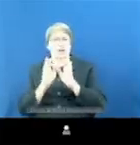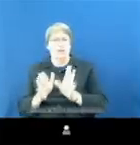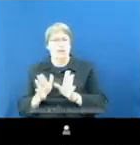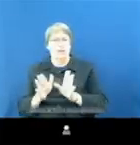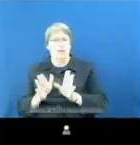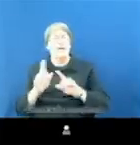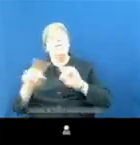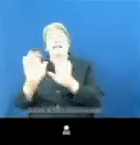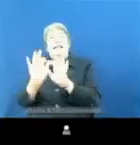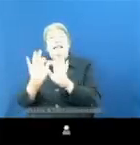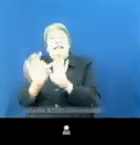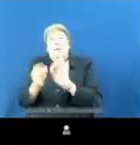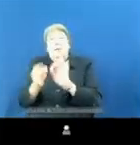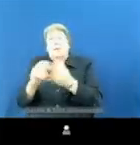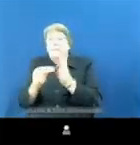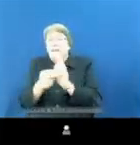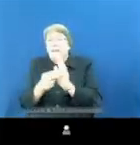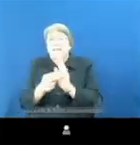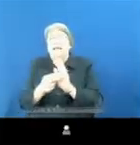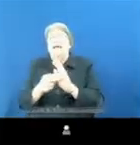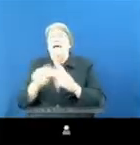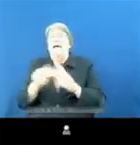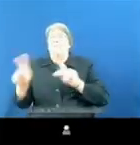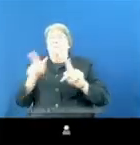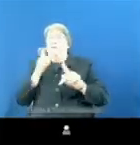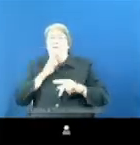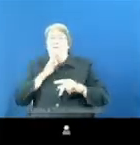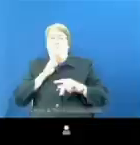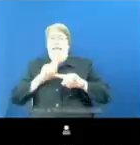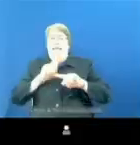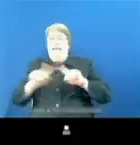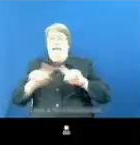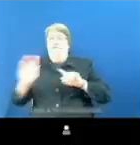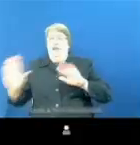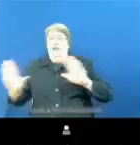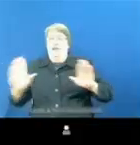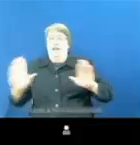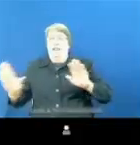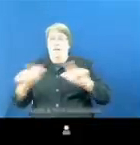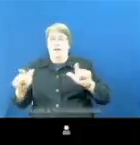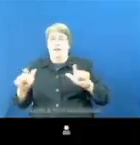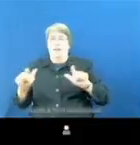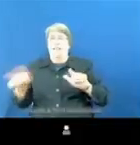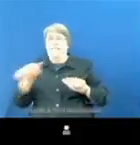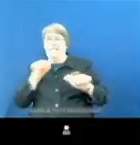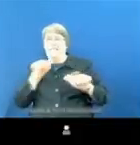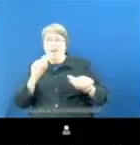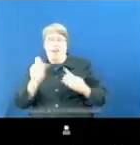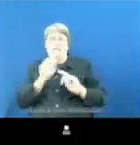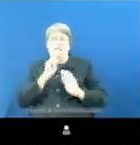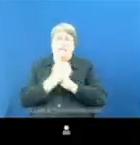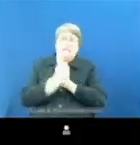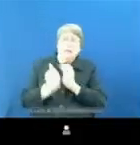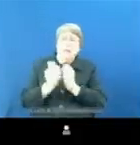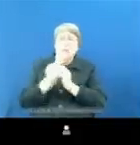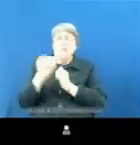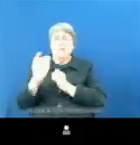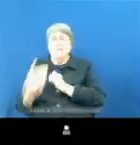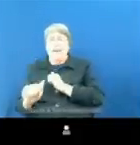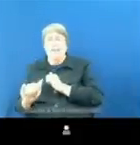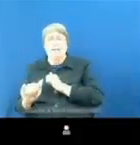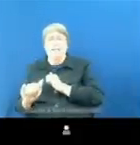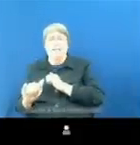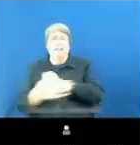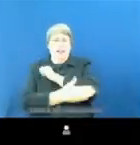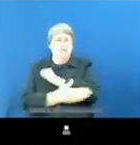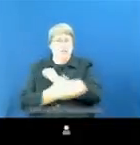languages who are not fluent in whatever the official languages of the country to communicate with providers of public